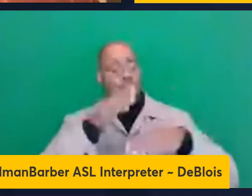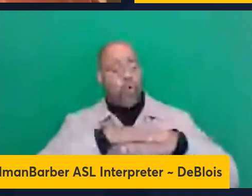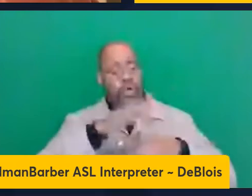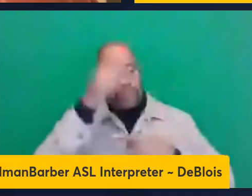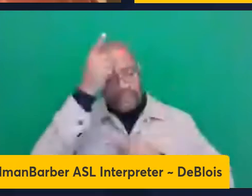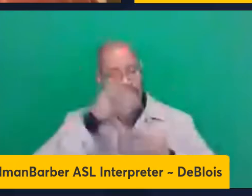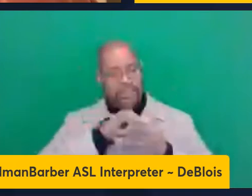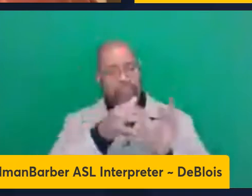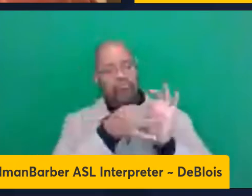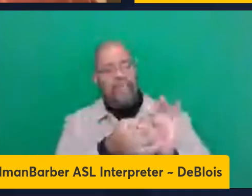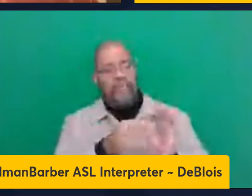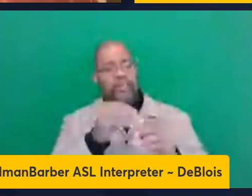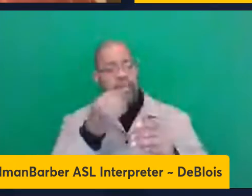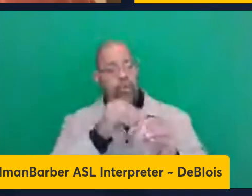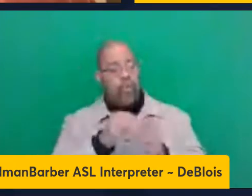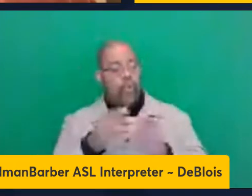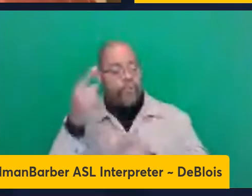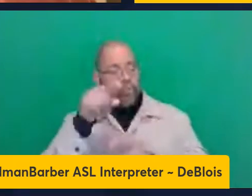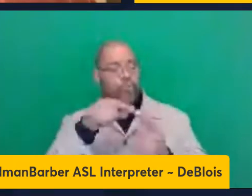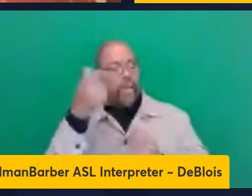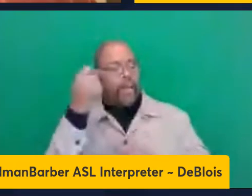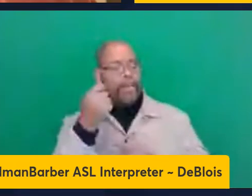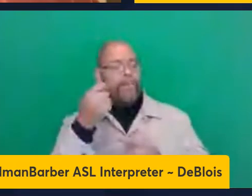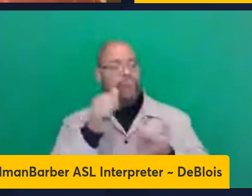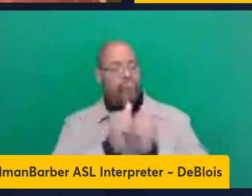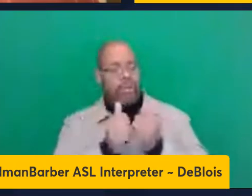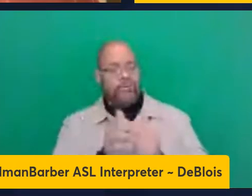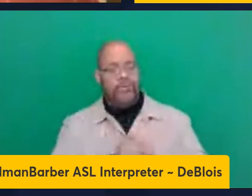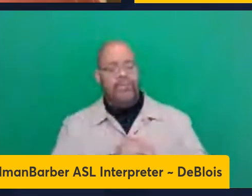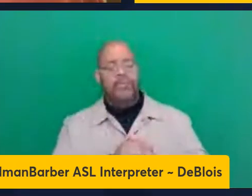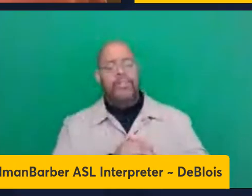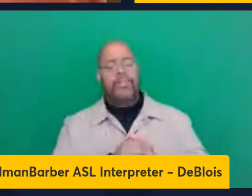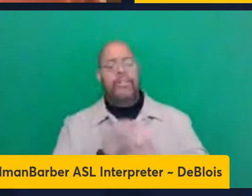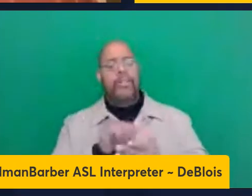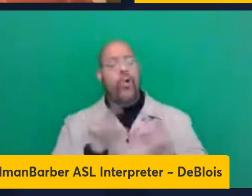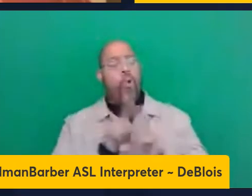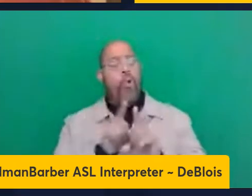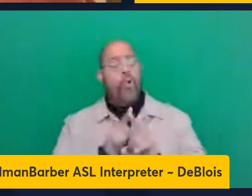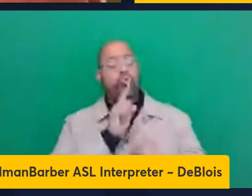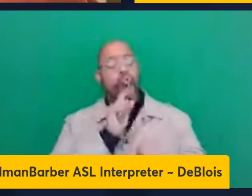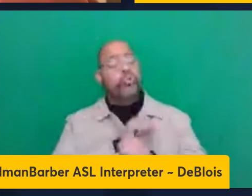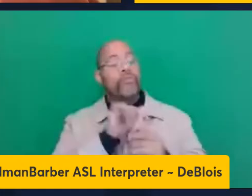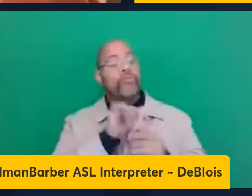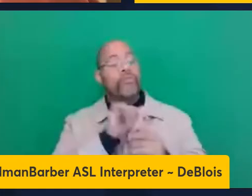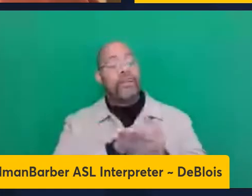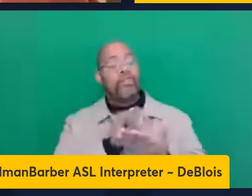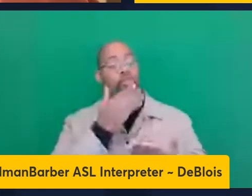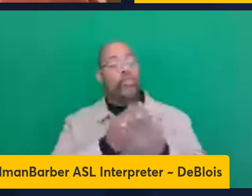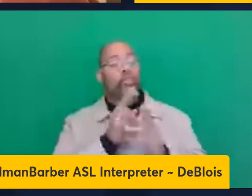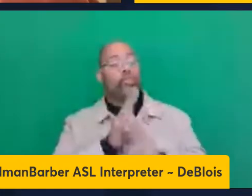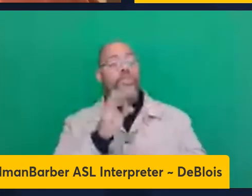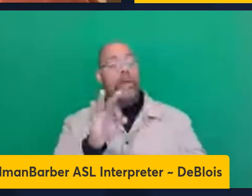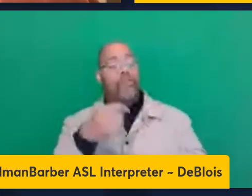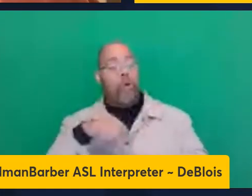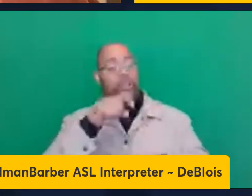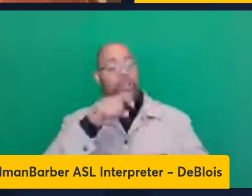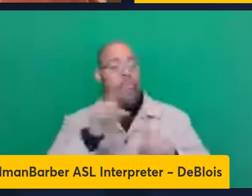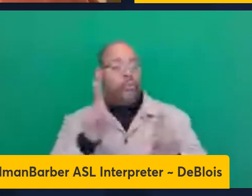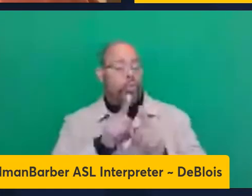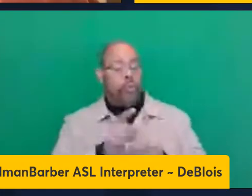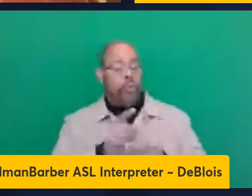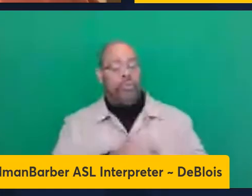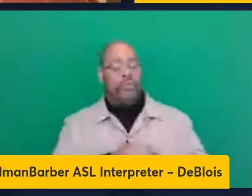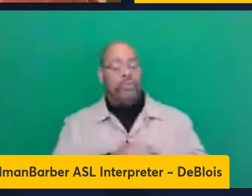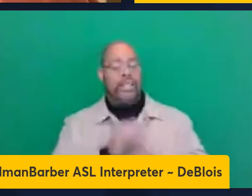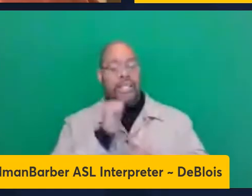to be competitive in grants. But it's also true that that's a good use of our time too. So it's not a bad thing that you